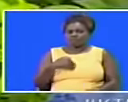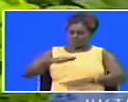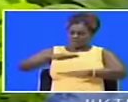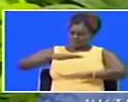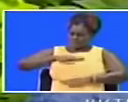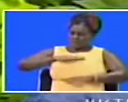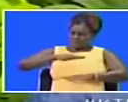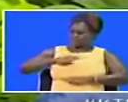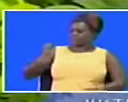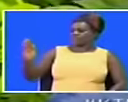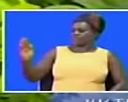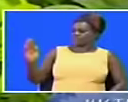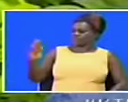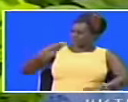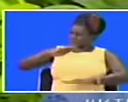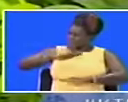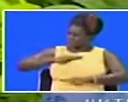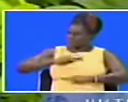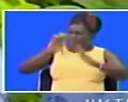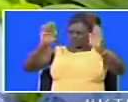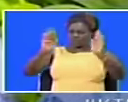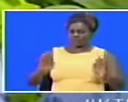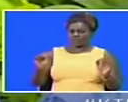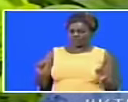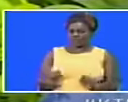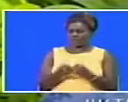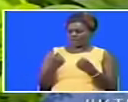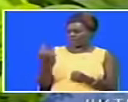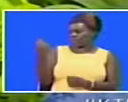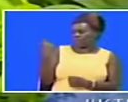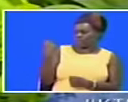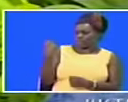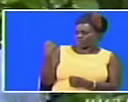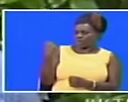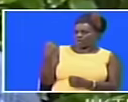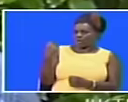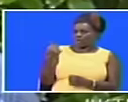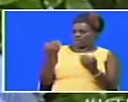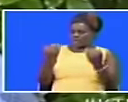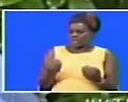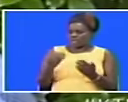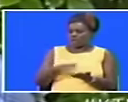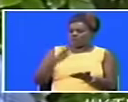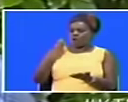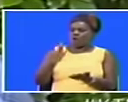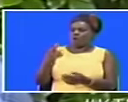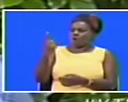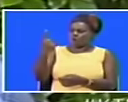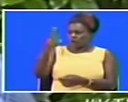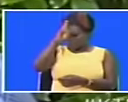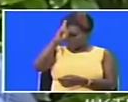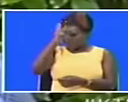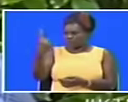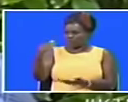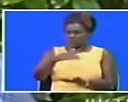security, because security was key to what happened the other day. We need more than one policeman in a polling station, because